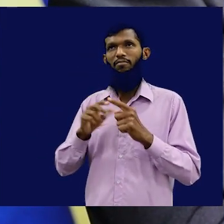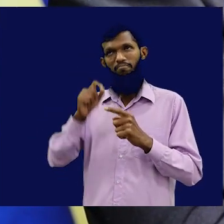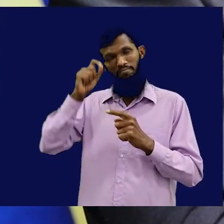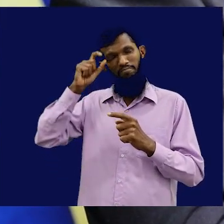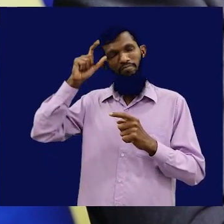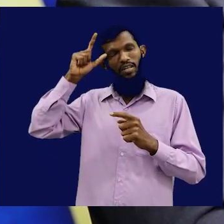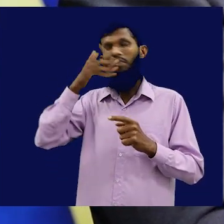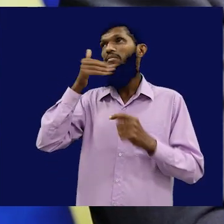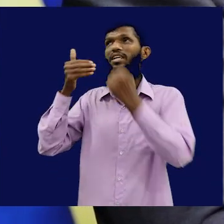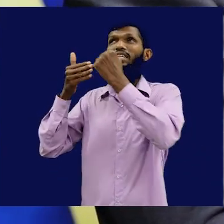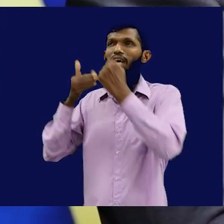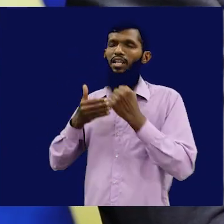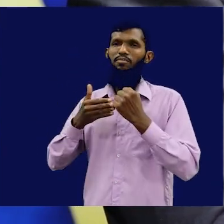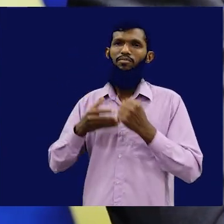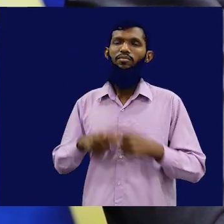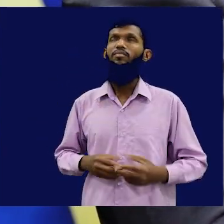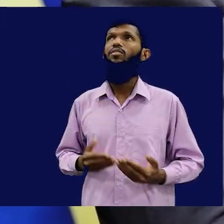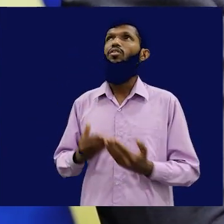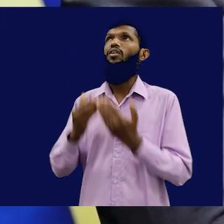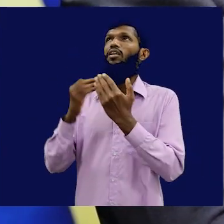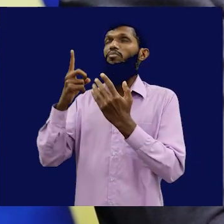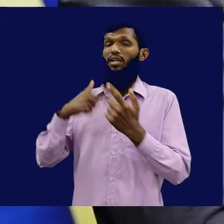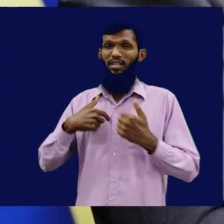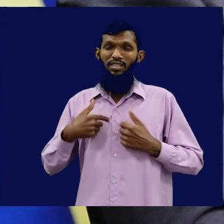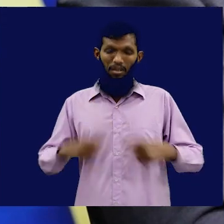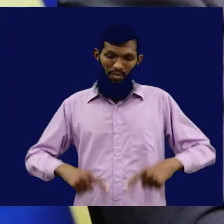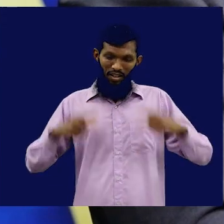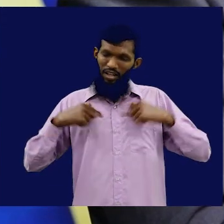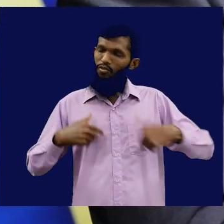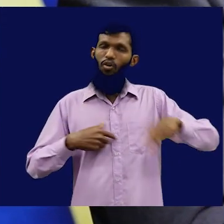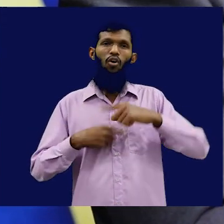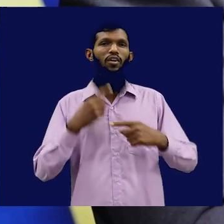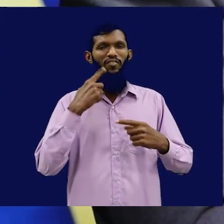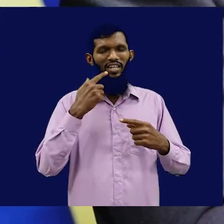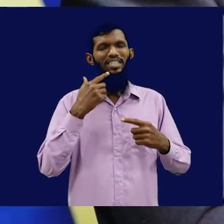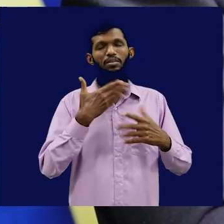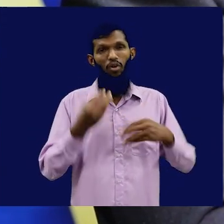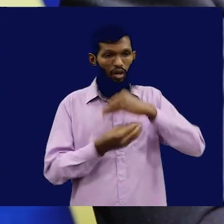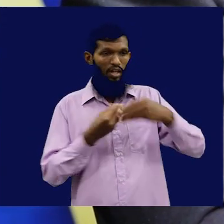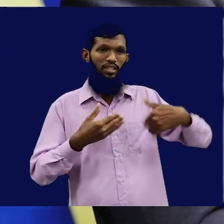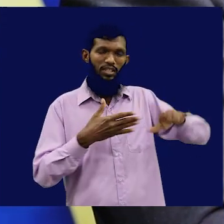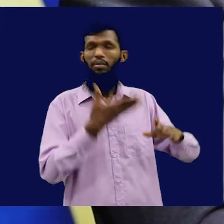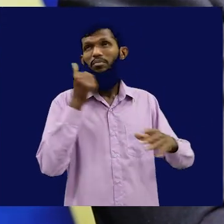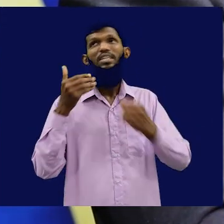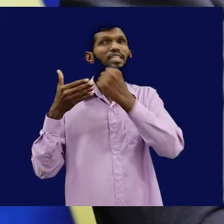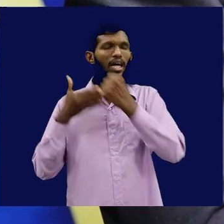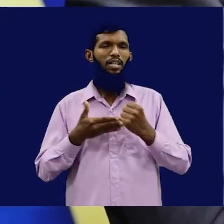And may our knowledge of Islam continue to grow, and may Allah subhanahu wa ta'ala ease the journey for all